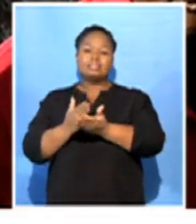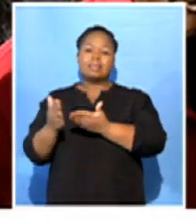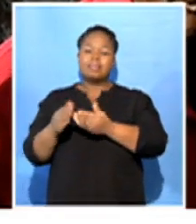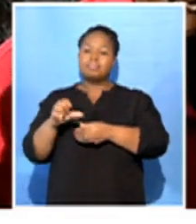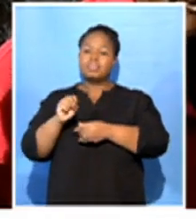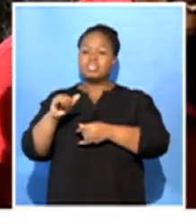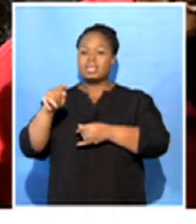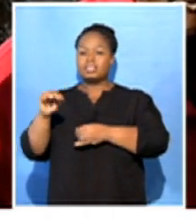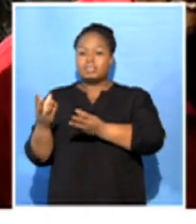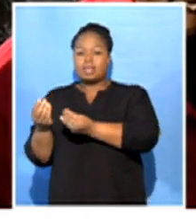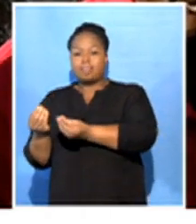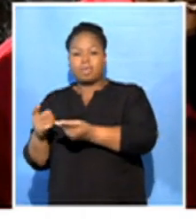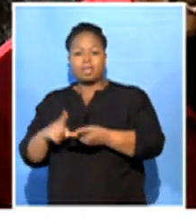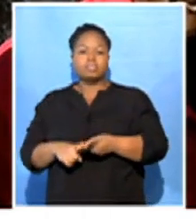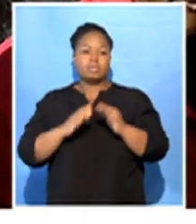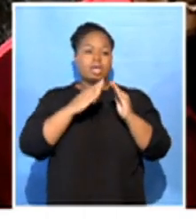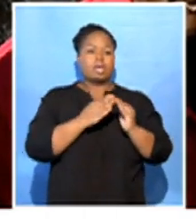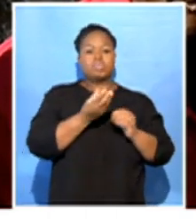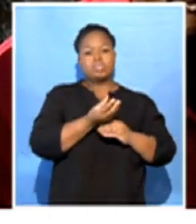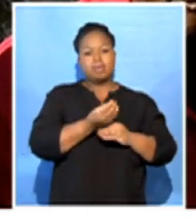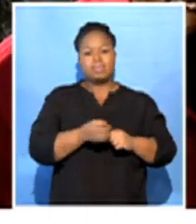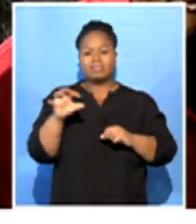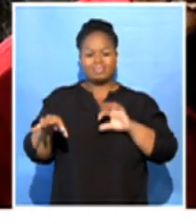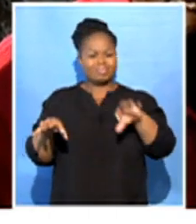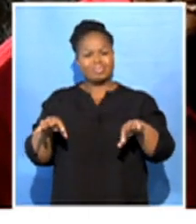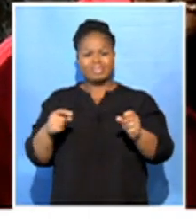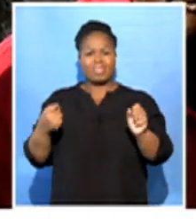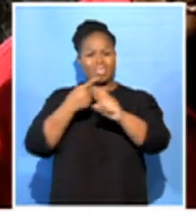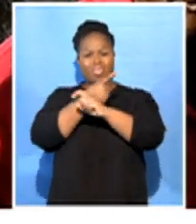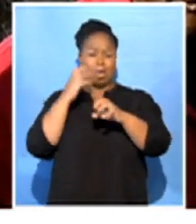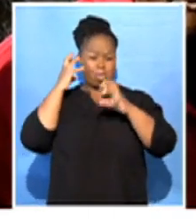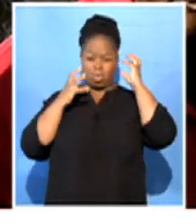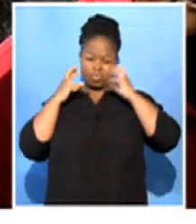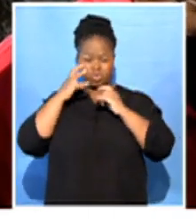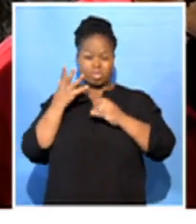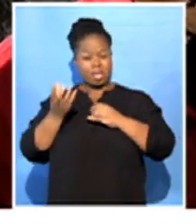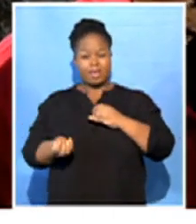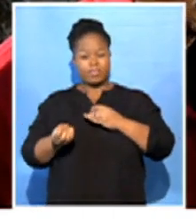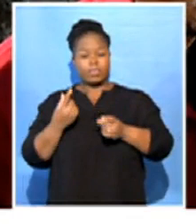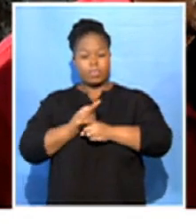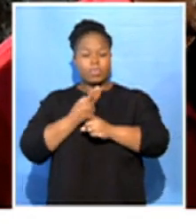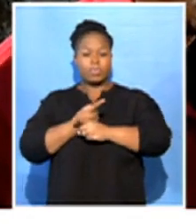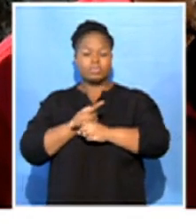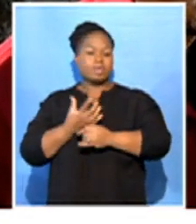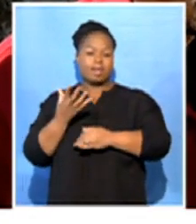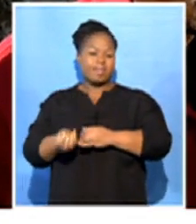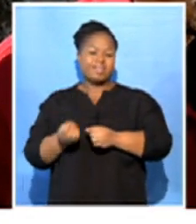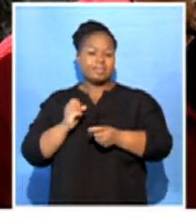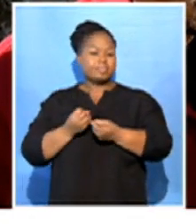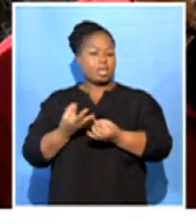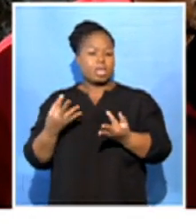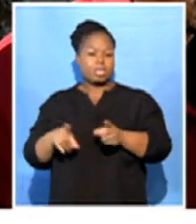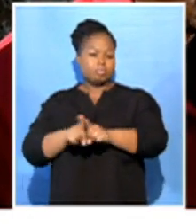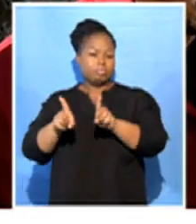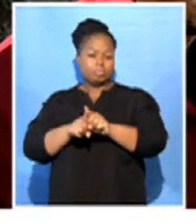numbers, has land allocated to them, and those who have houses that have been built on site numbers that belong to